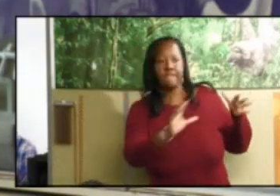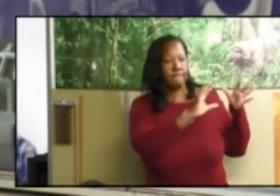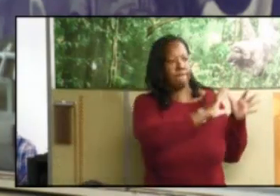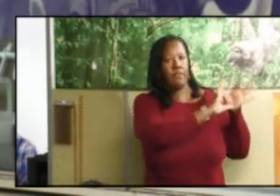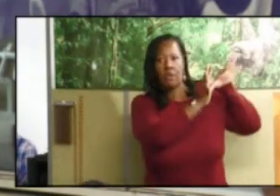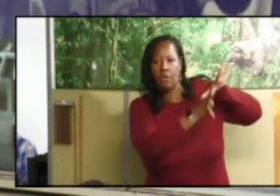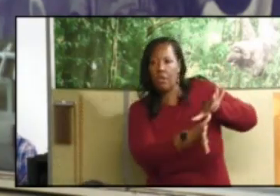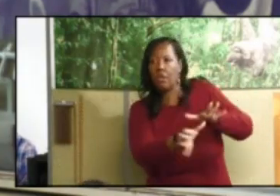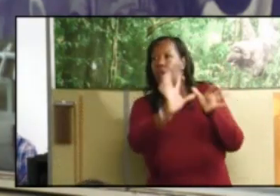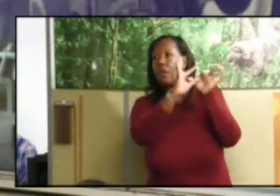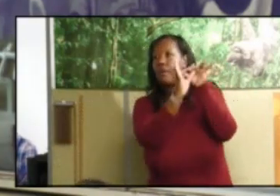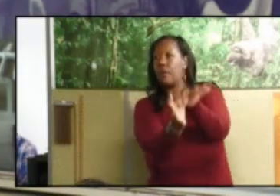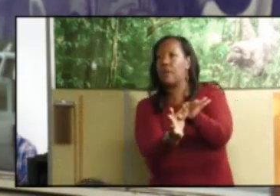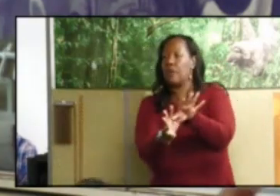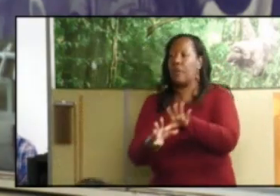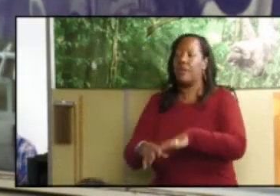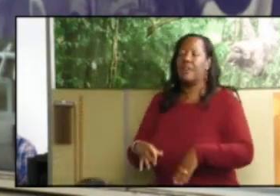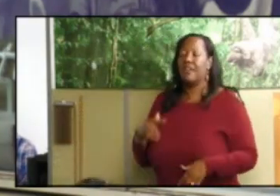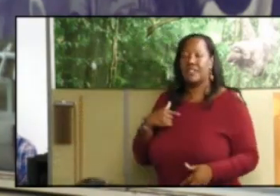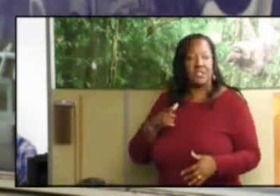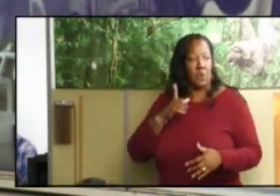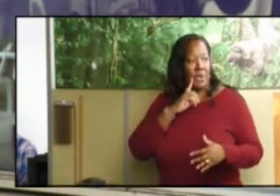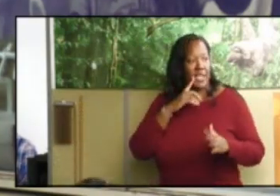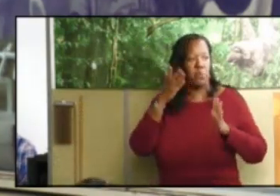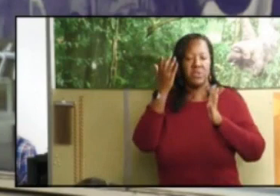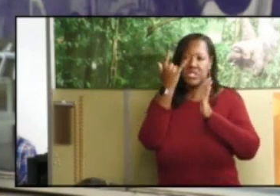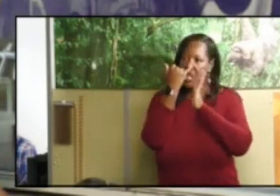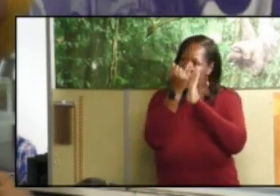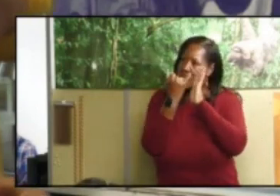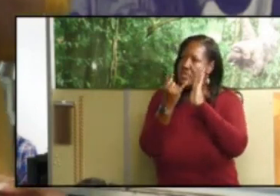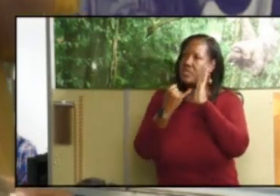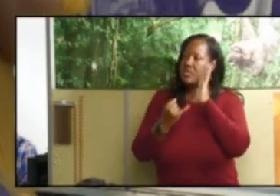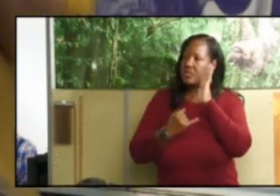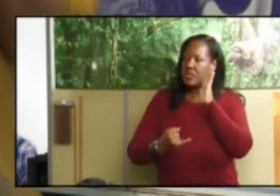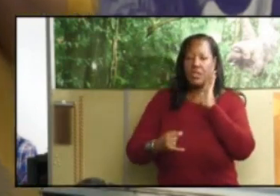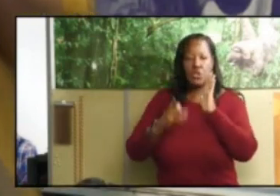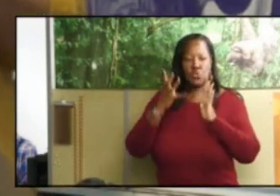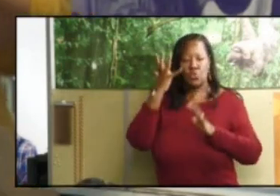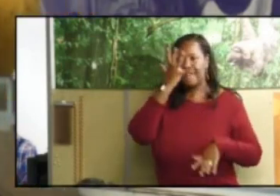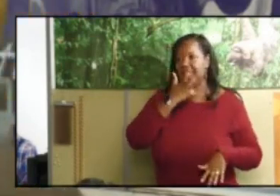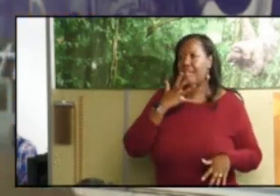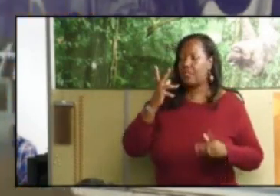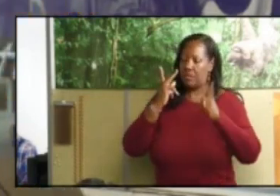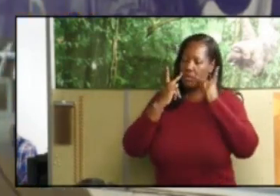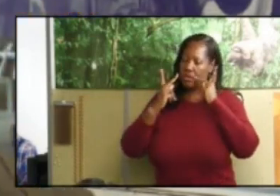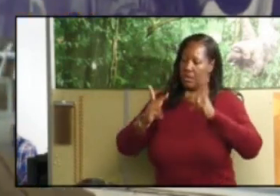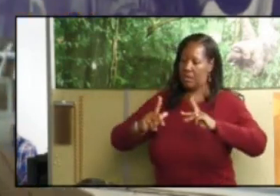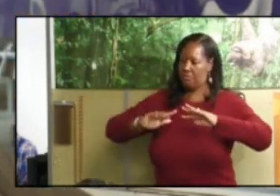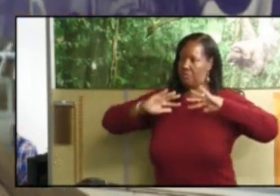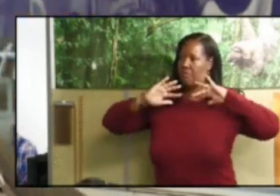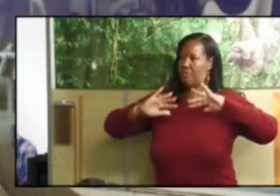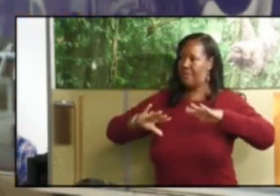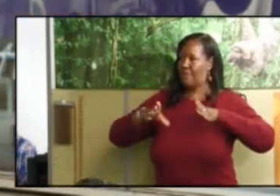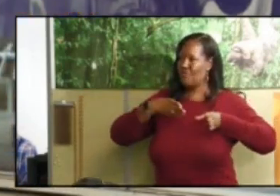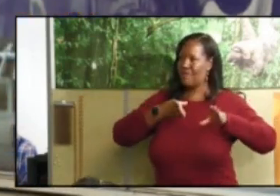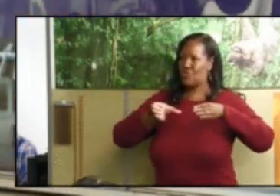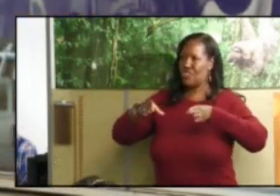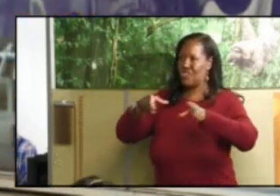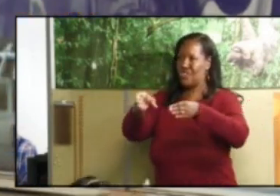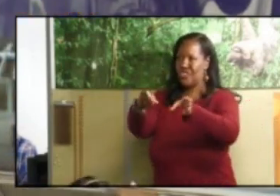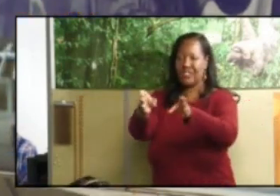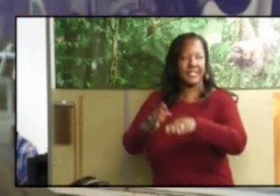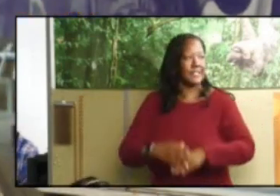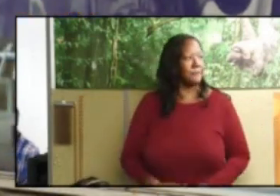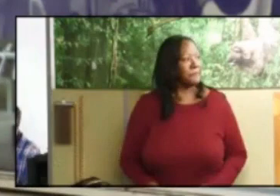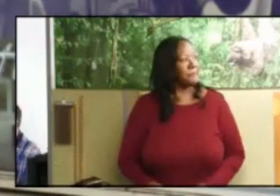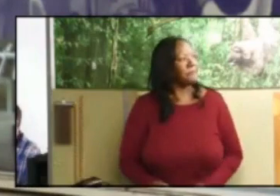like glued into all these individual pieces and parts to give that visual effect.